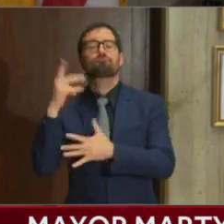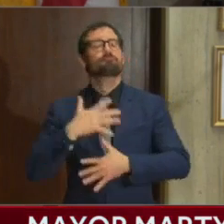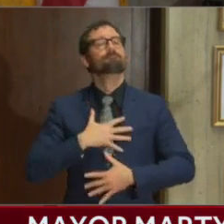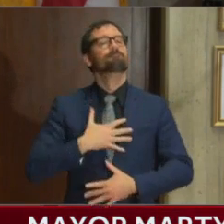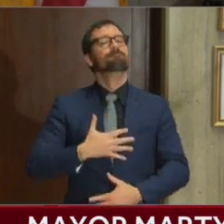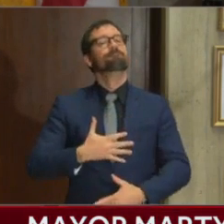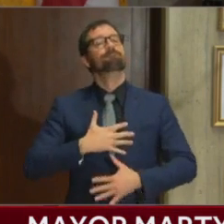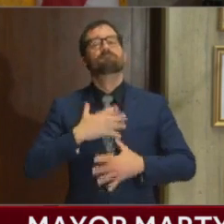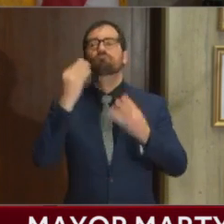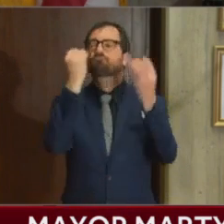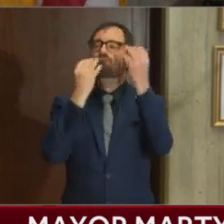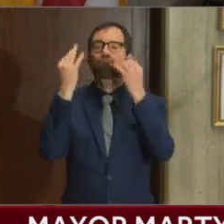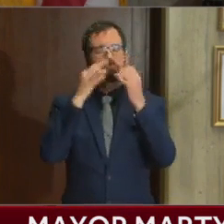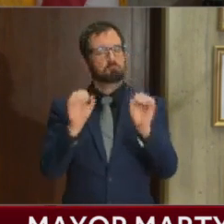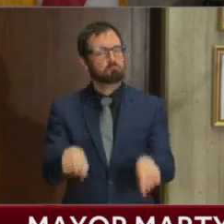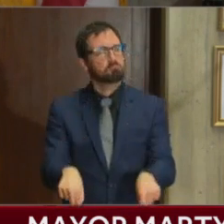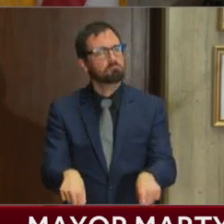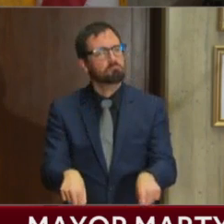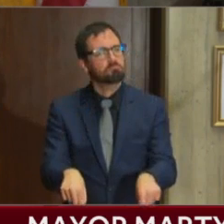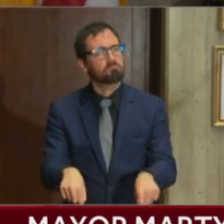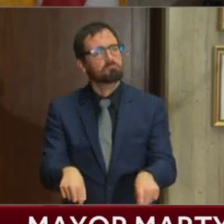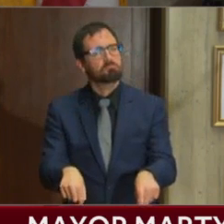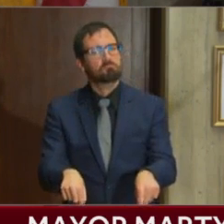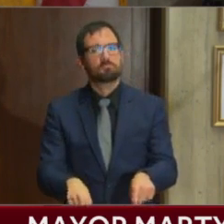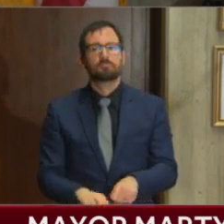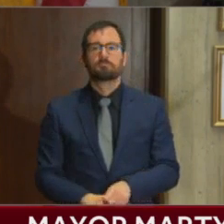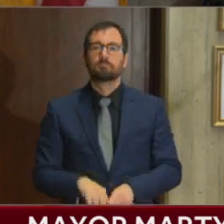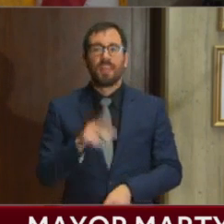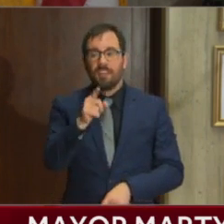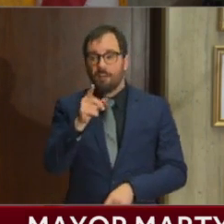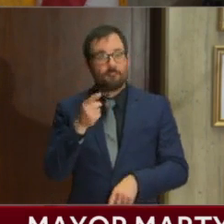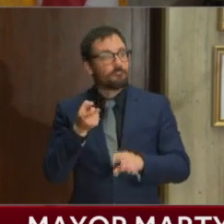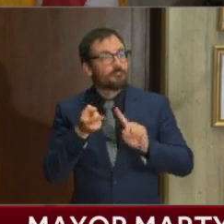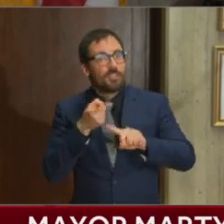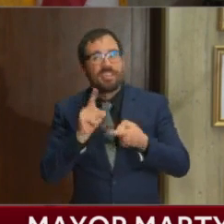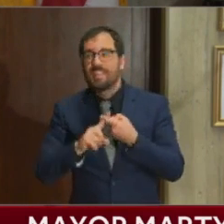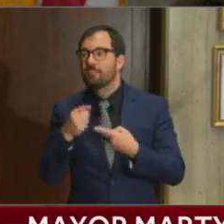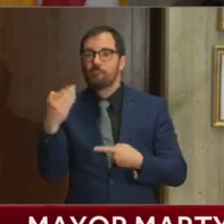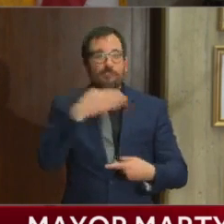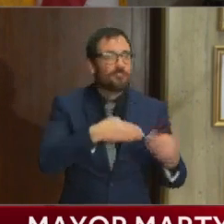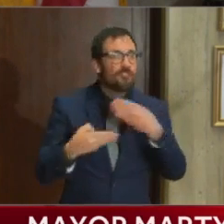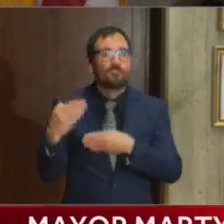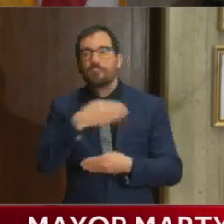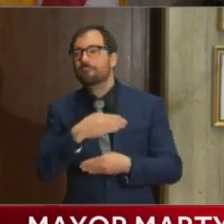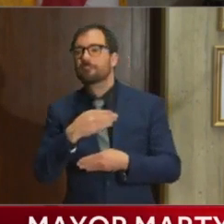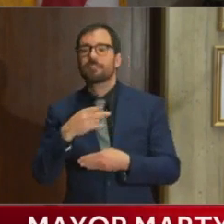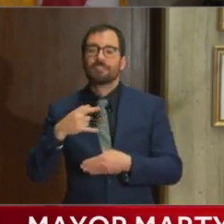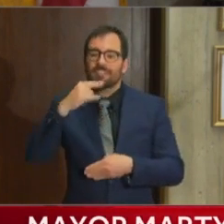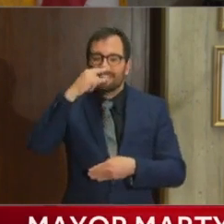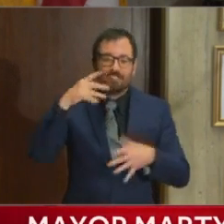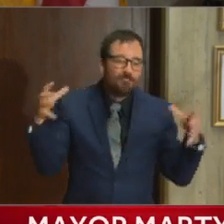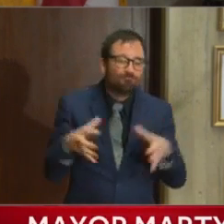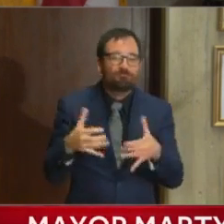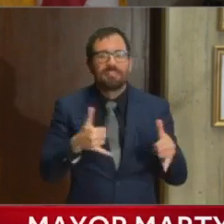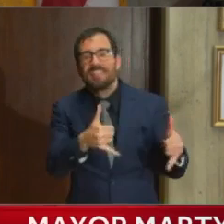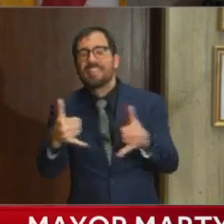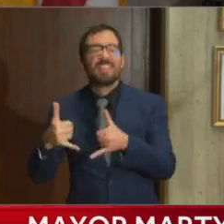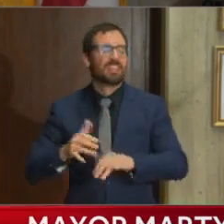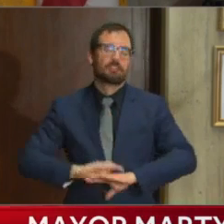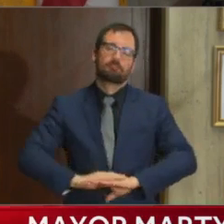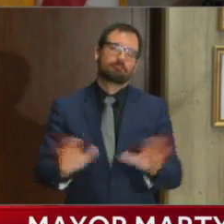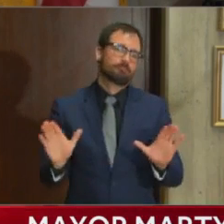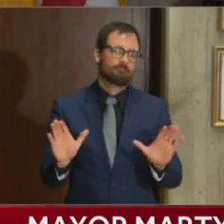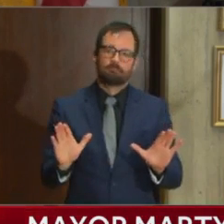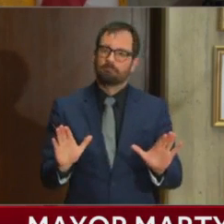friends. We need everyone to limit their contact with each other right now. This is the